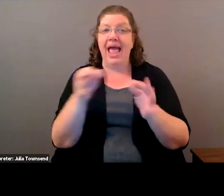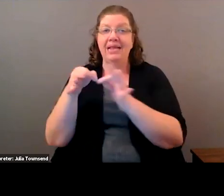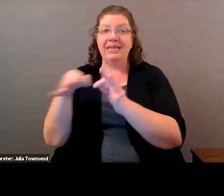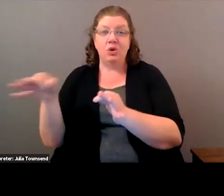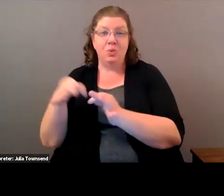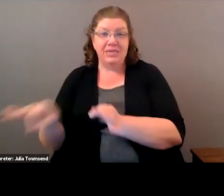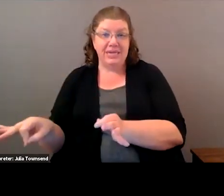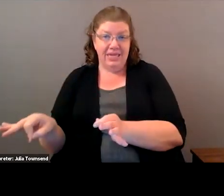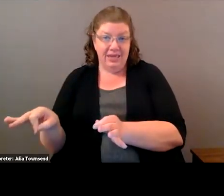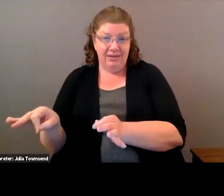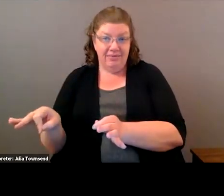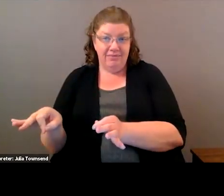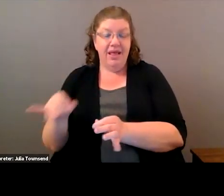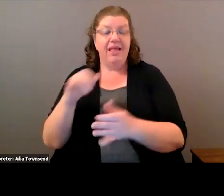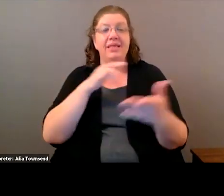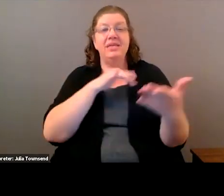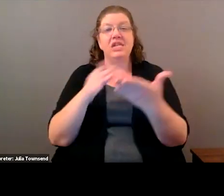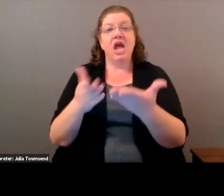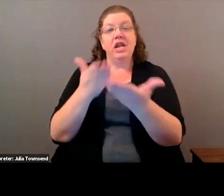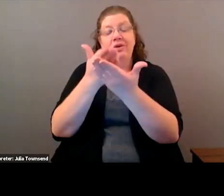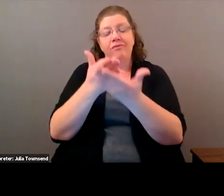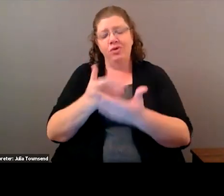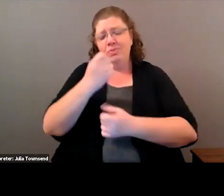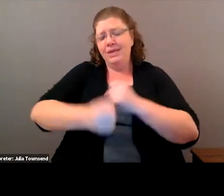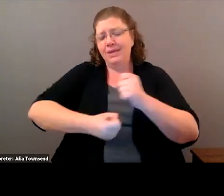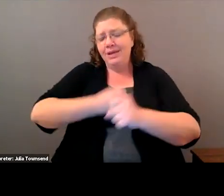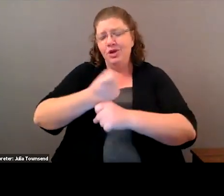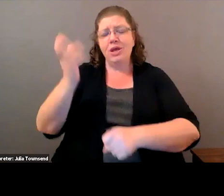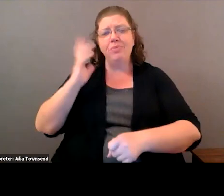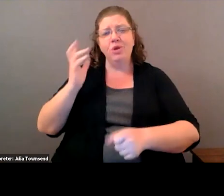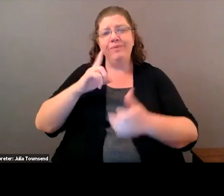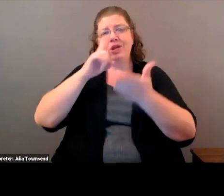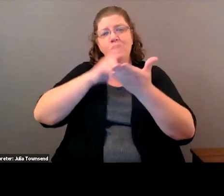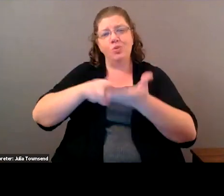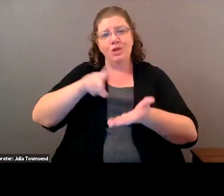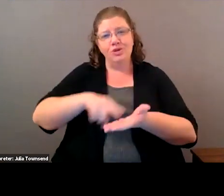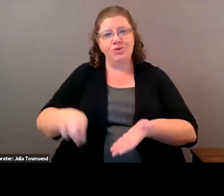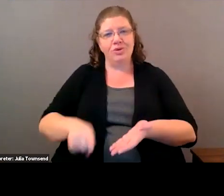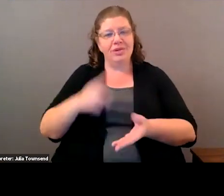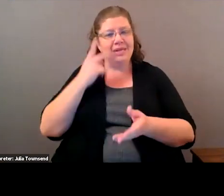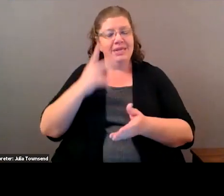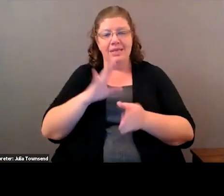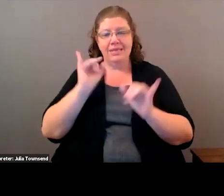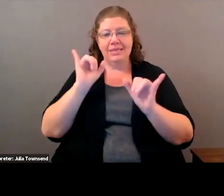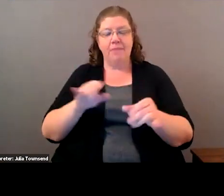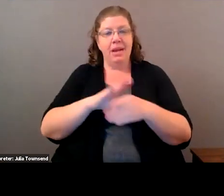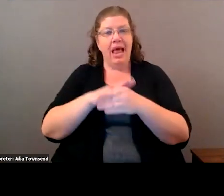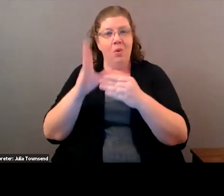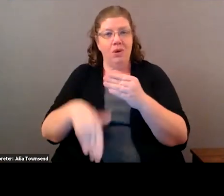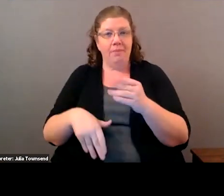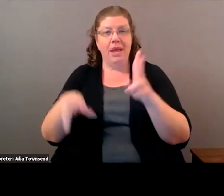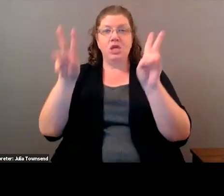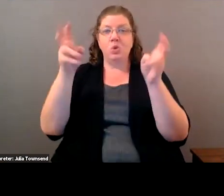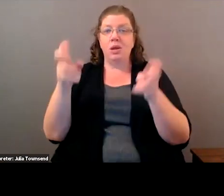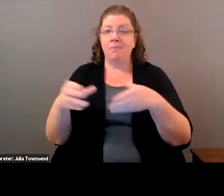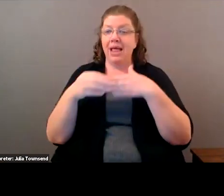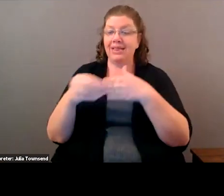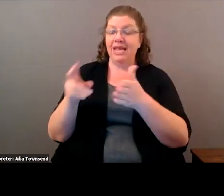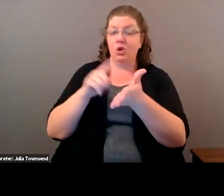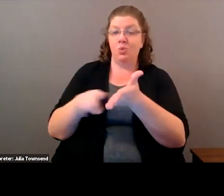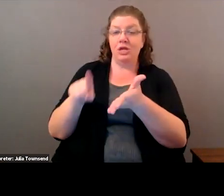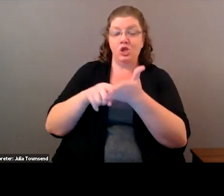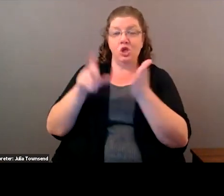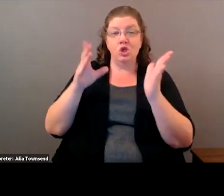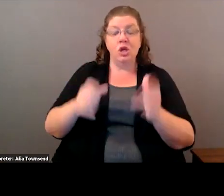linguistically. This study confirms years of previous research pointing to similar outcomes. As quoted by the lead researcher, a lot of people